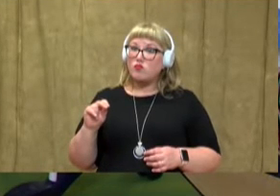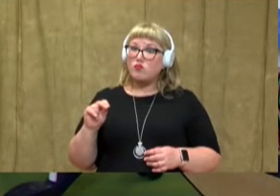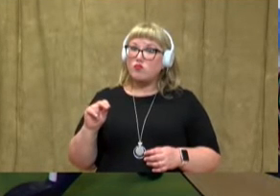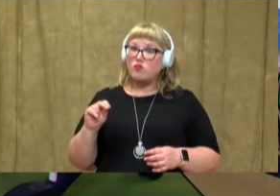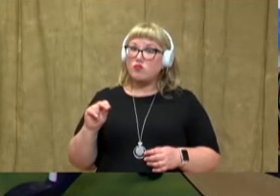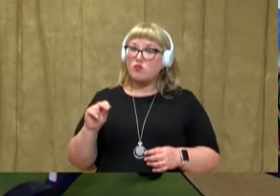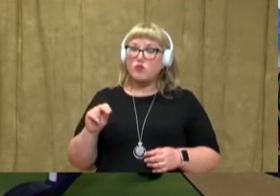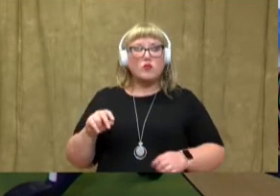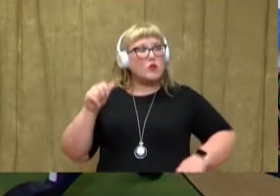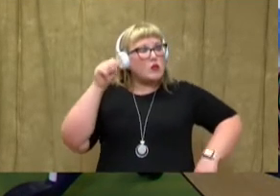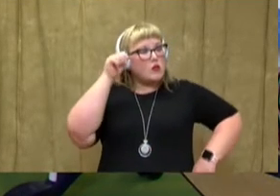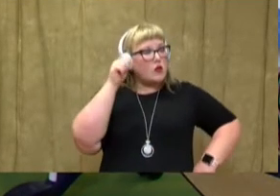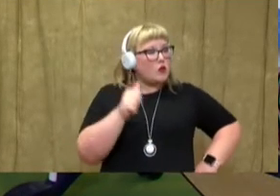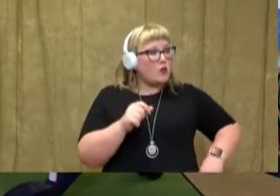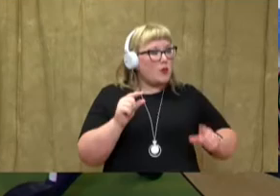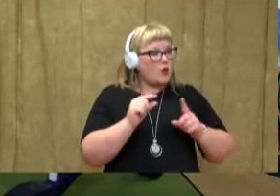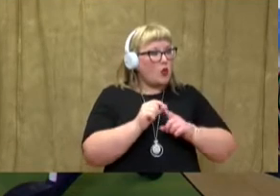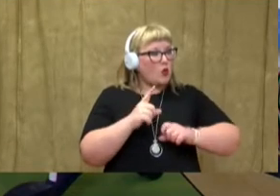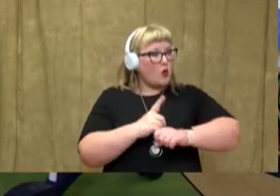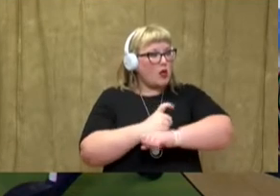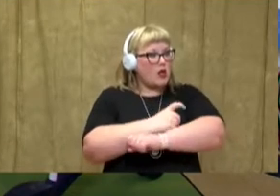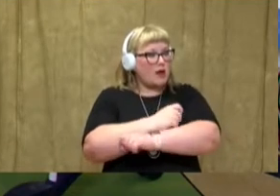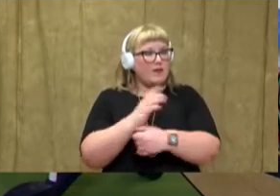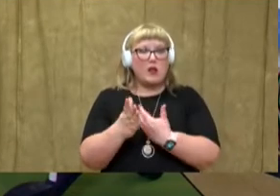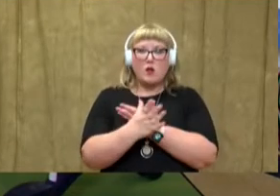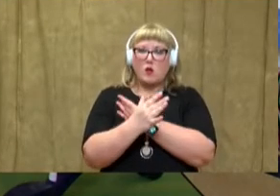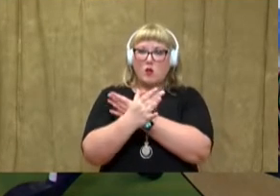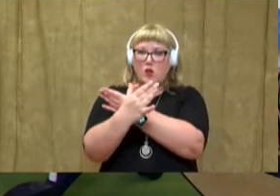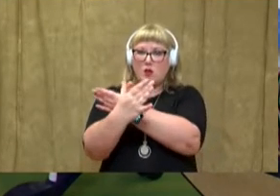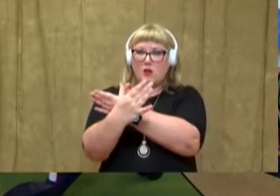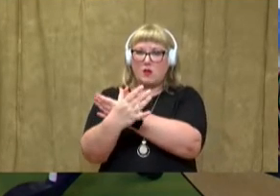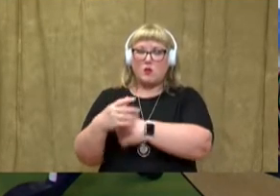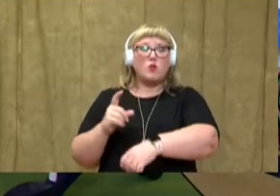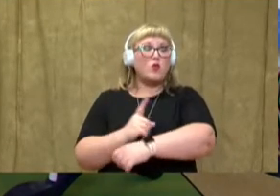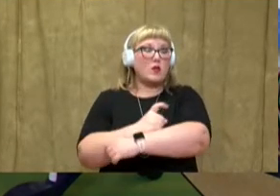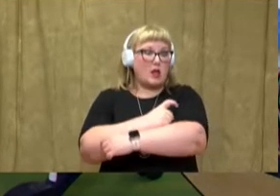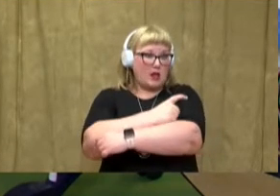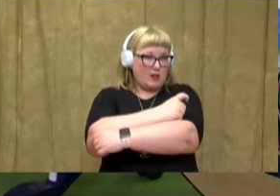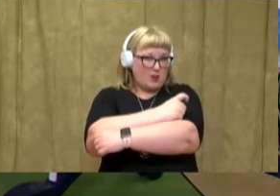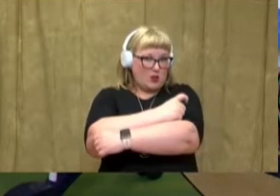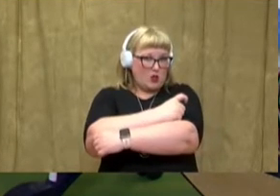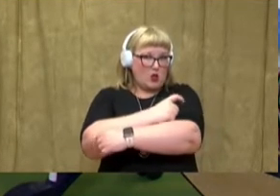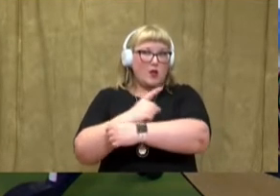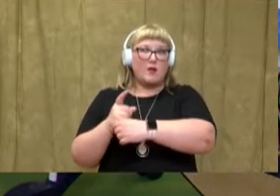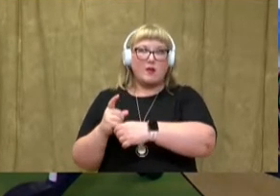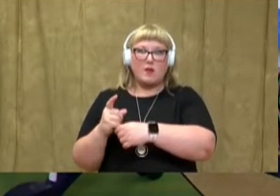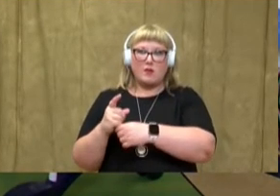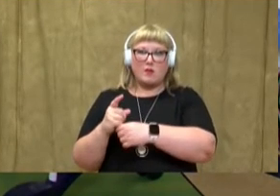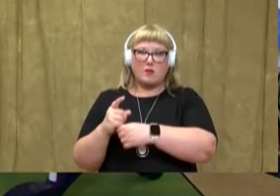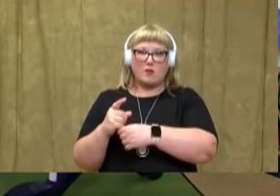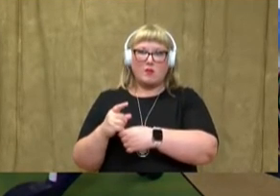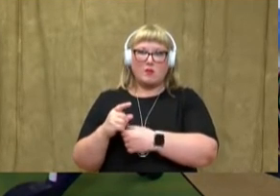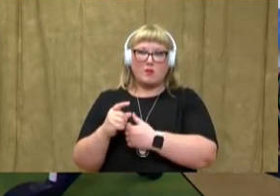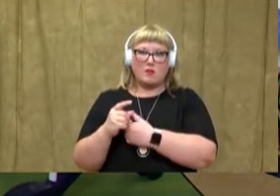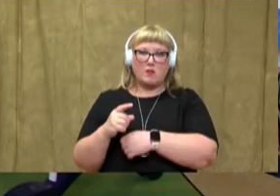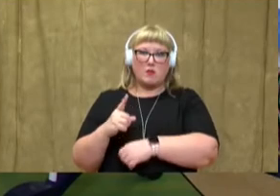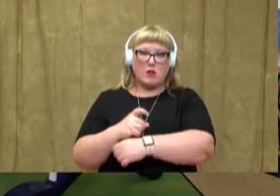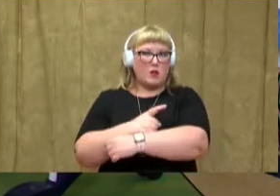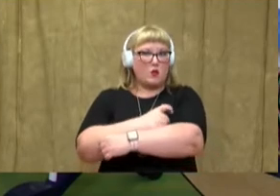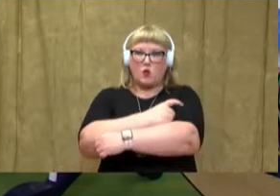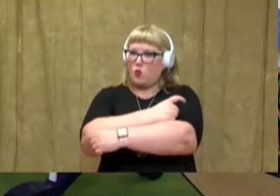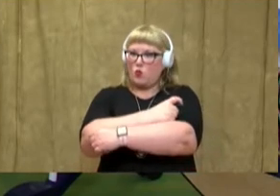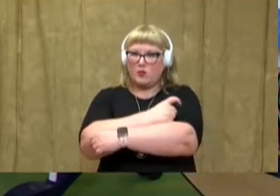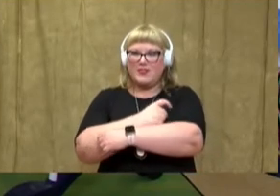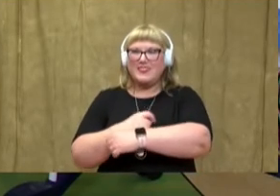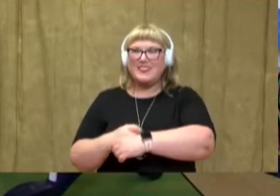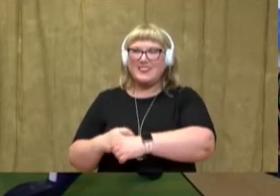do we remember the word for caterpillar and butterfly? Oruga? Oruga. Sign language oruga, but we're going to do